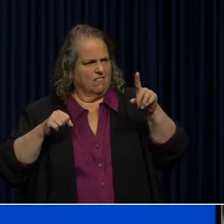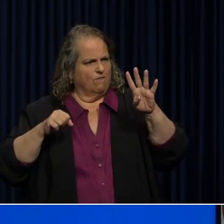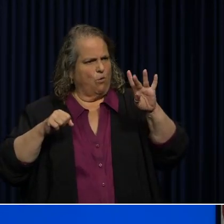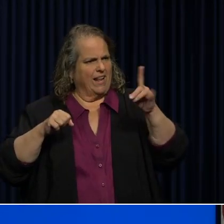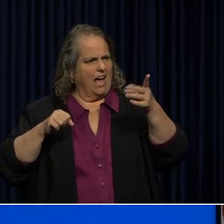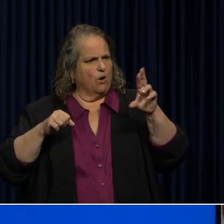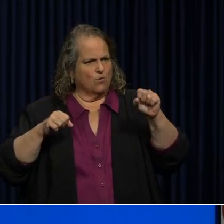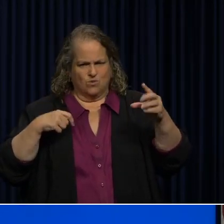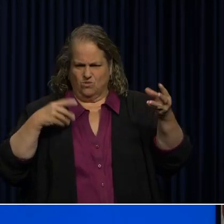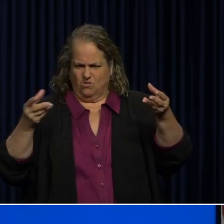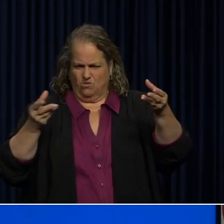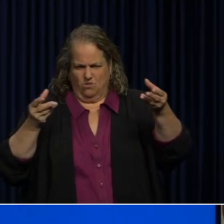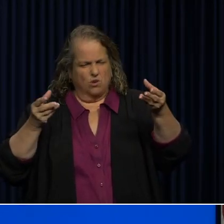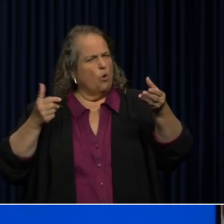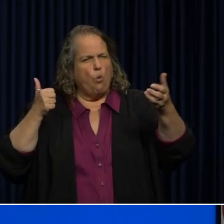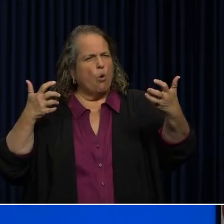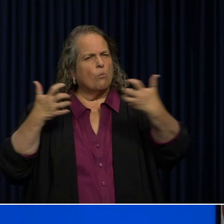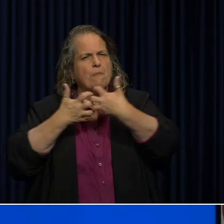even on that end.